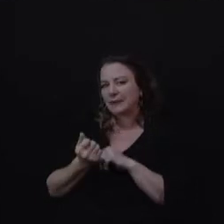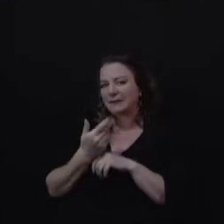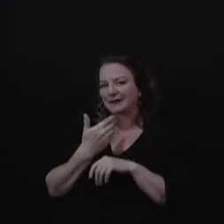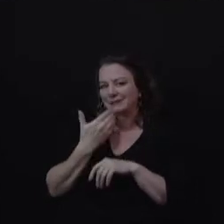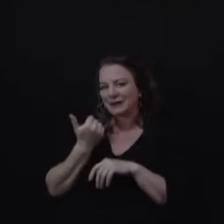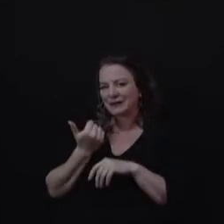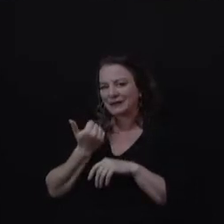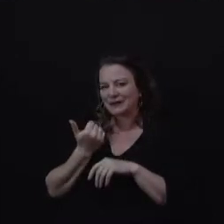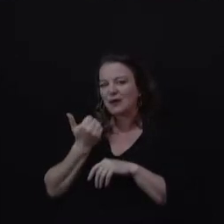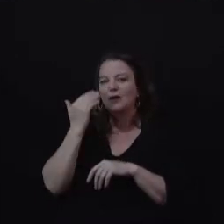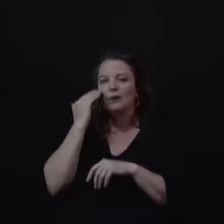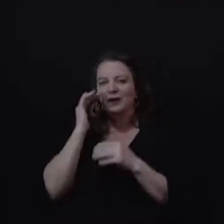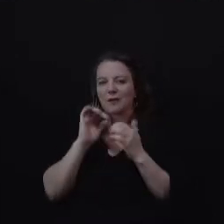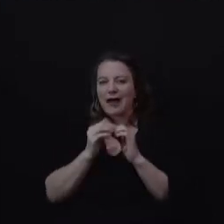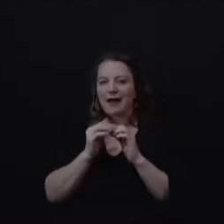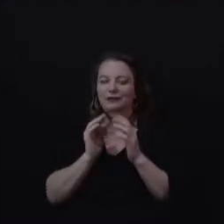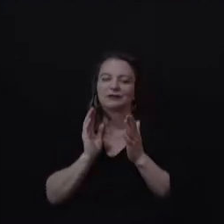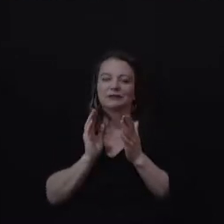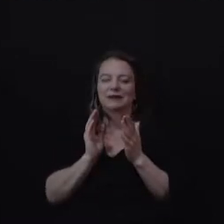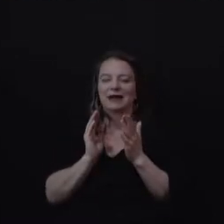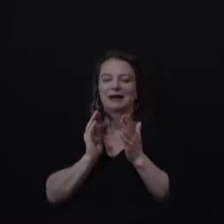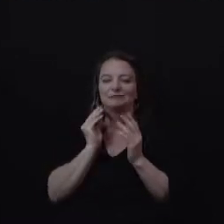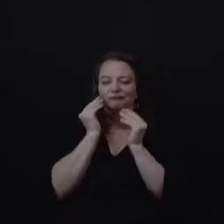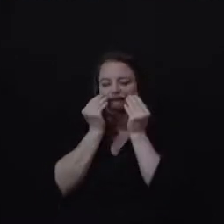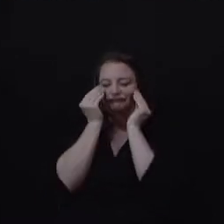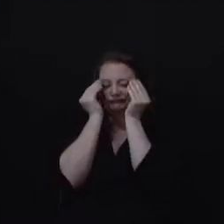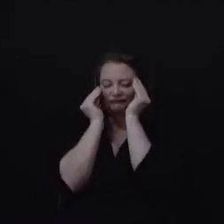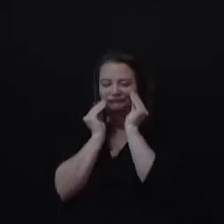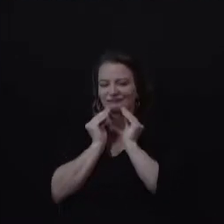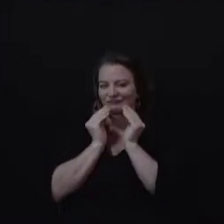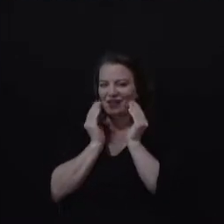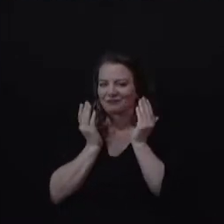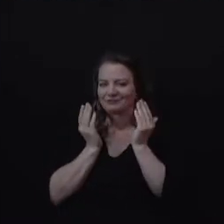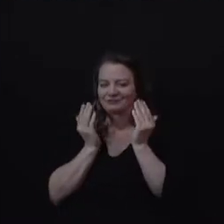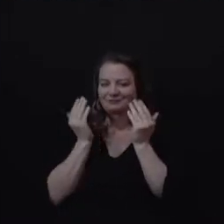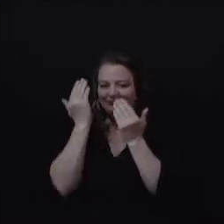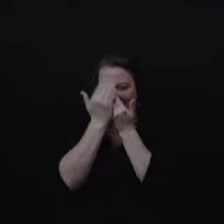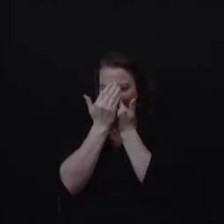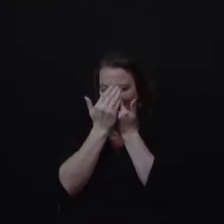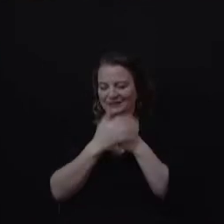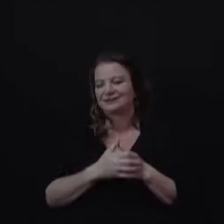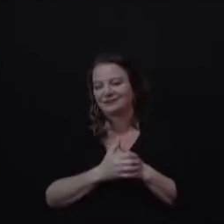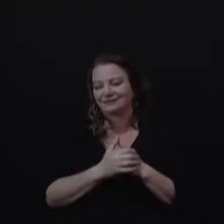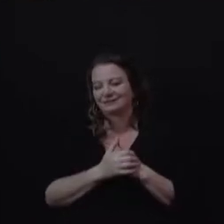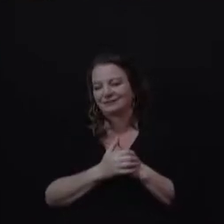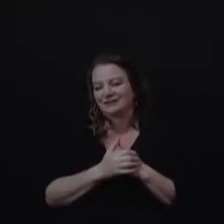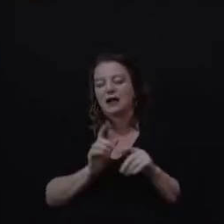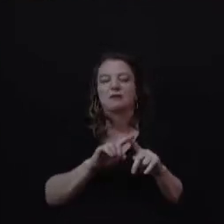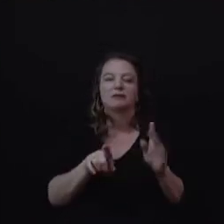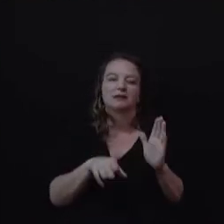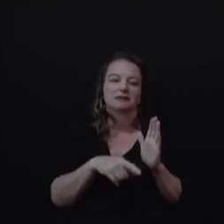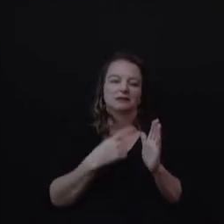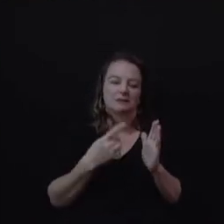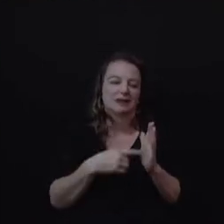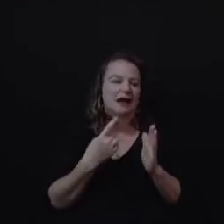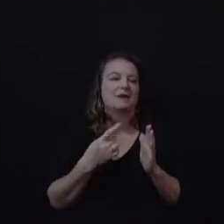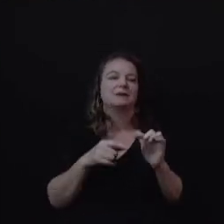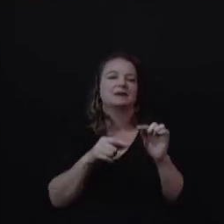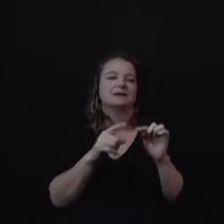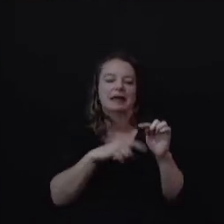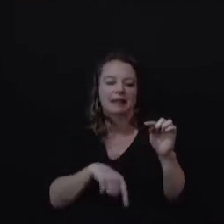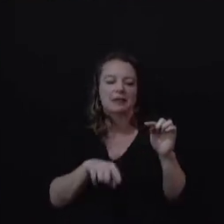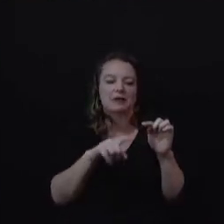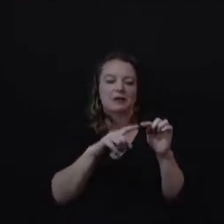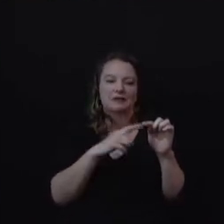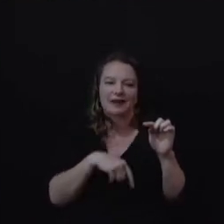know how to apply the foundation a little bit better than others. And sometimes it's cyclical, sometimes it's seasonal,